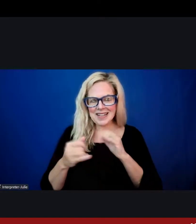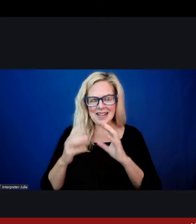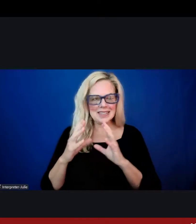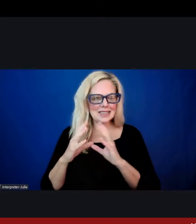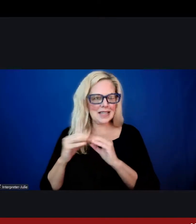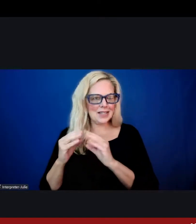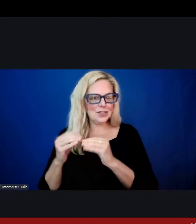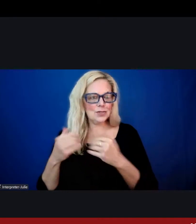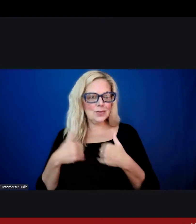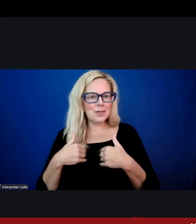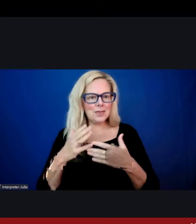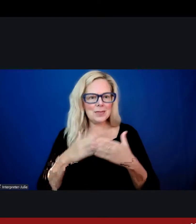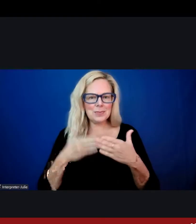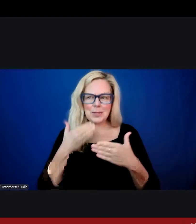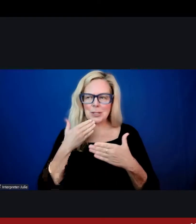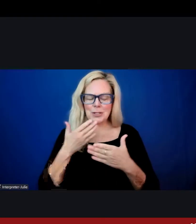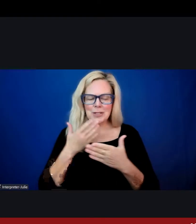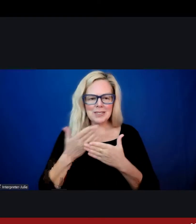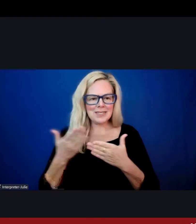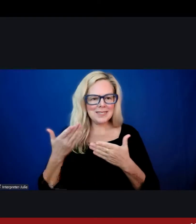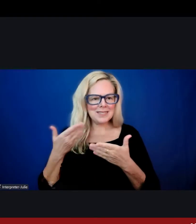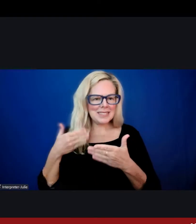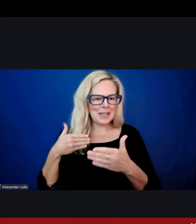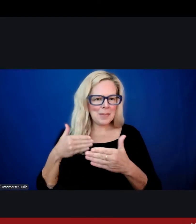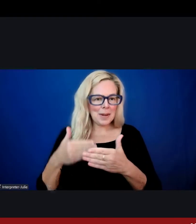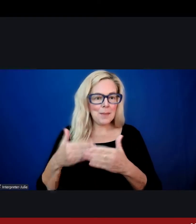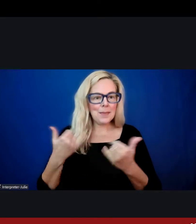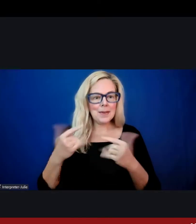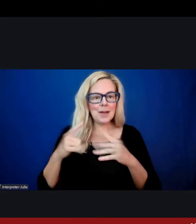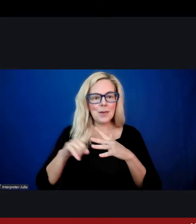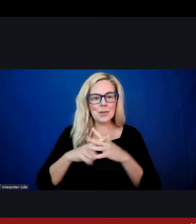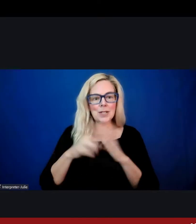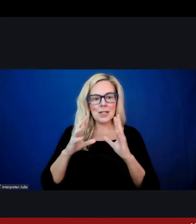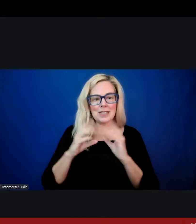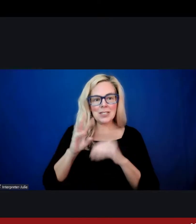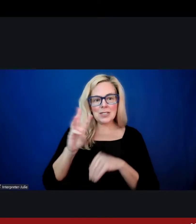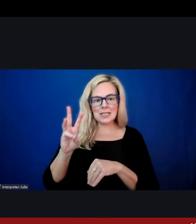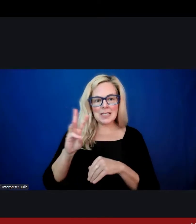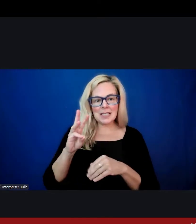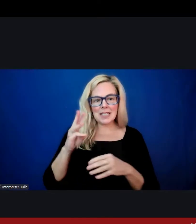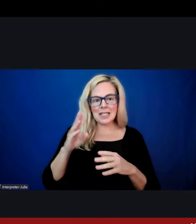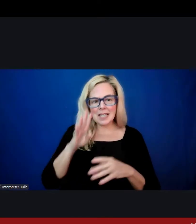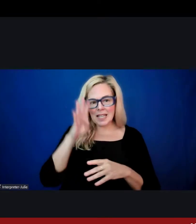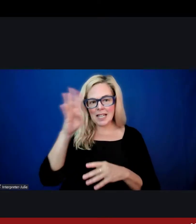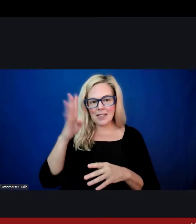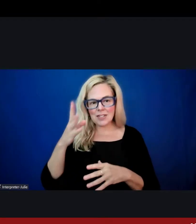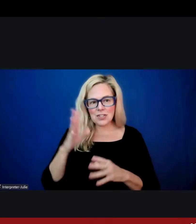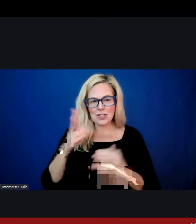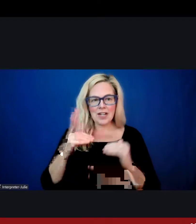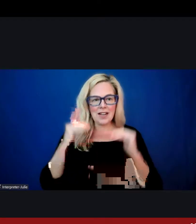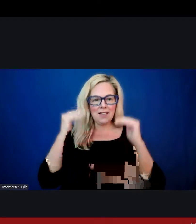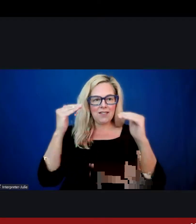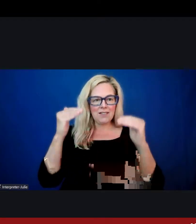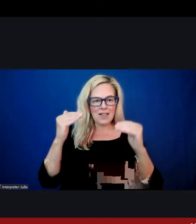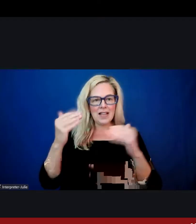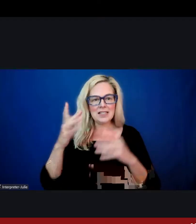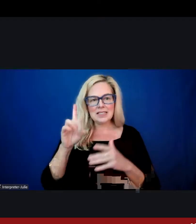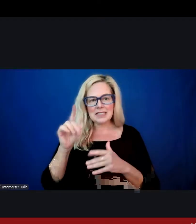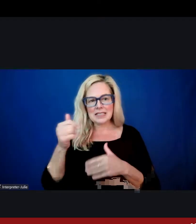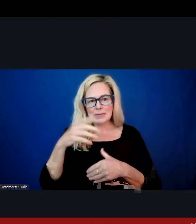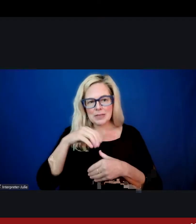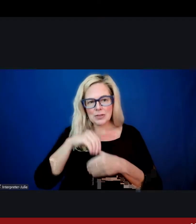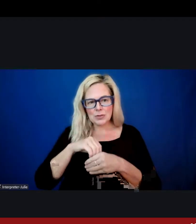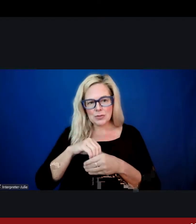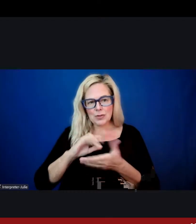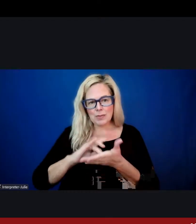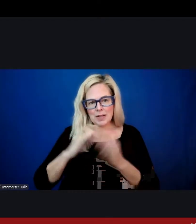great stuff coming up. Now, we'll be starting with session 6, Innovations in Advancing Disability Inclusion in Medical Education. I'd